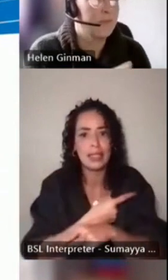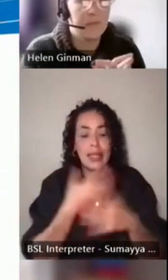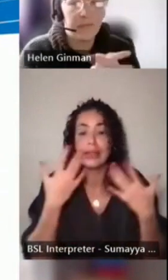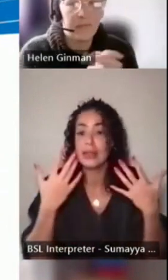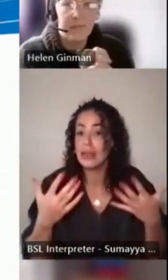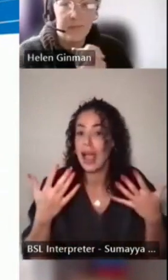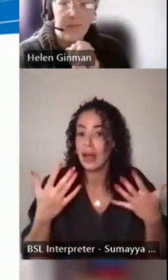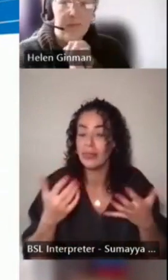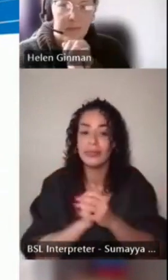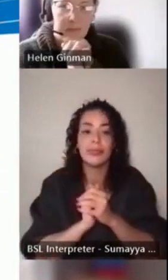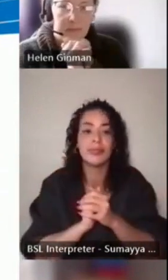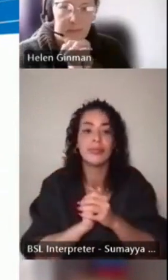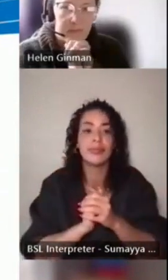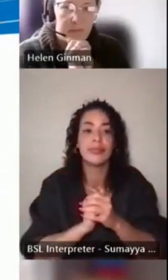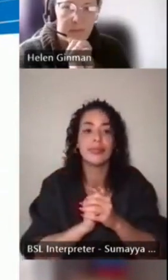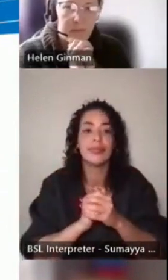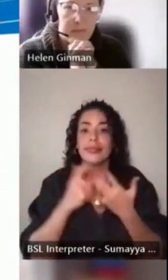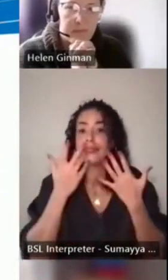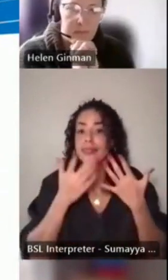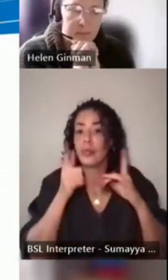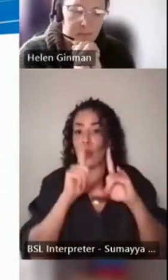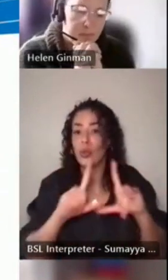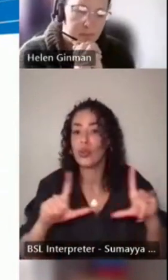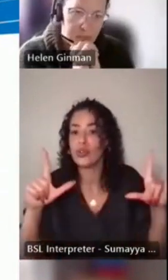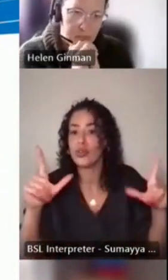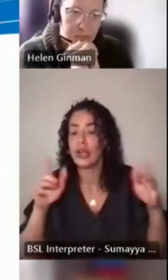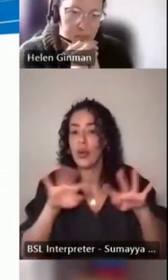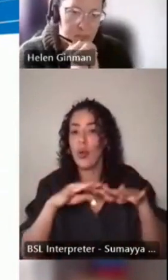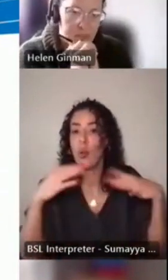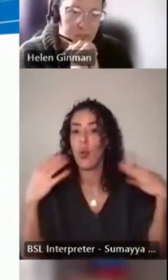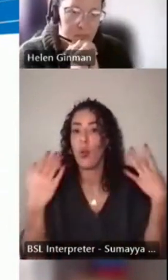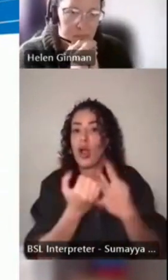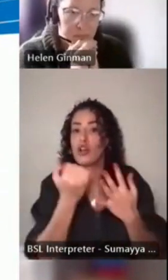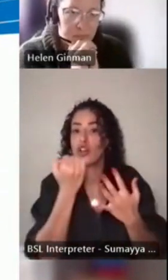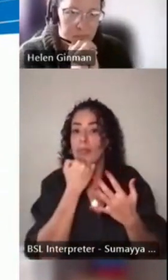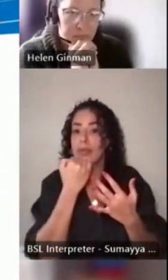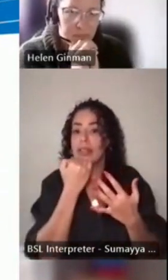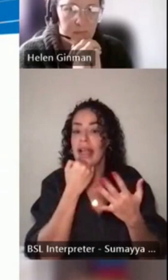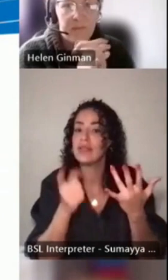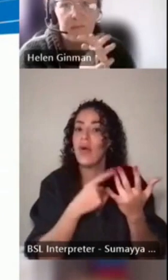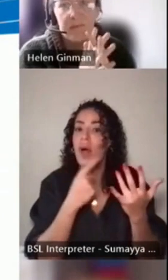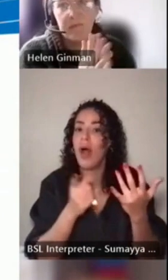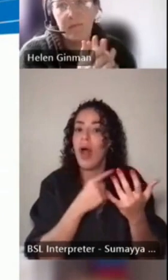just at the end, I've got up on the screen here the workshop dates for the other workshops that we're